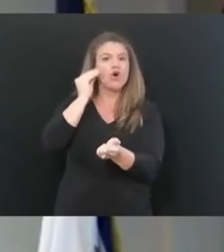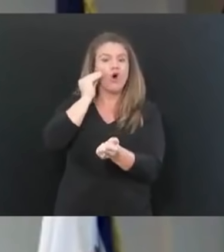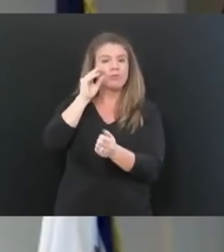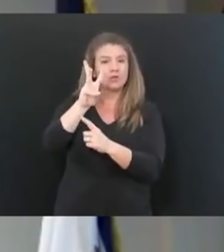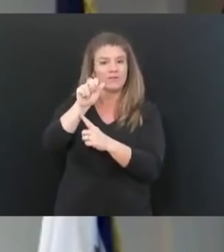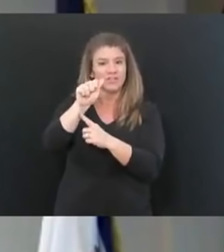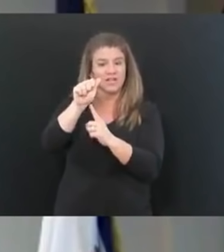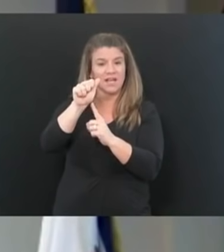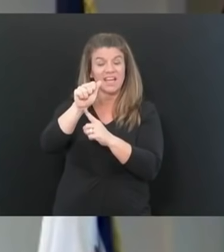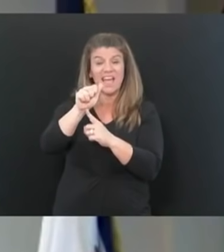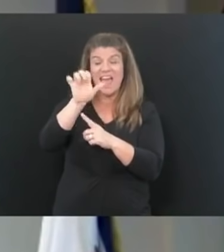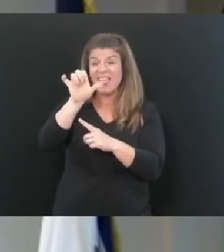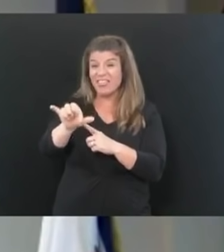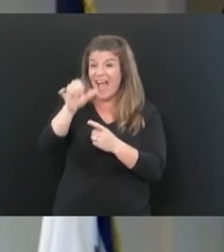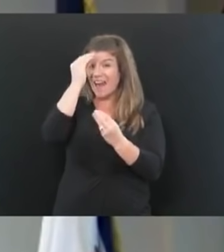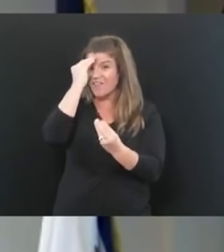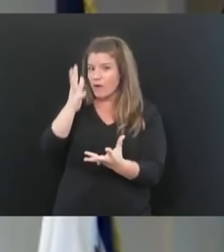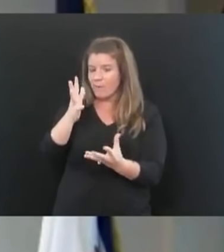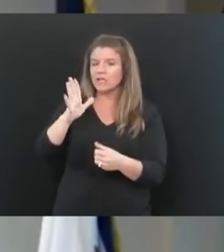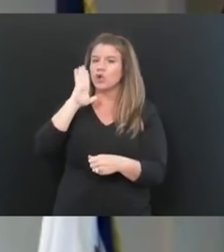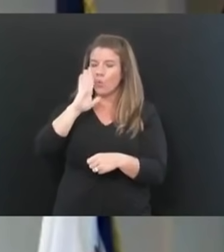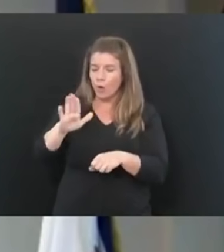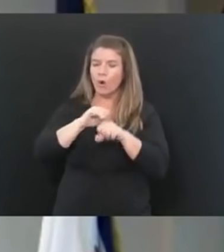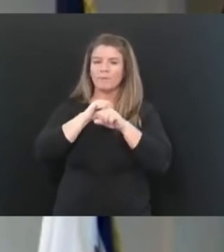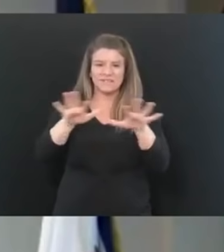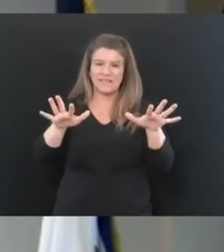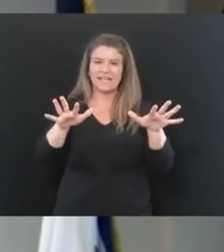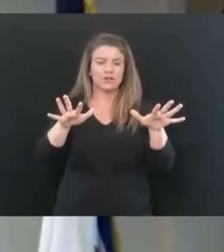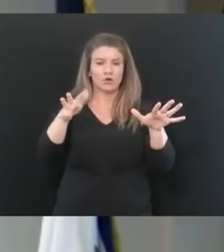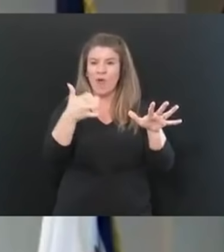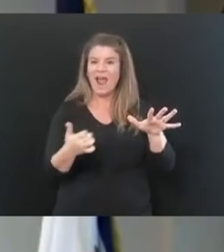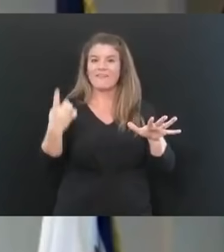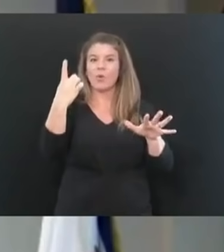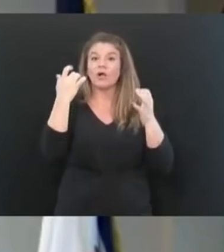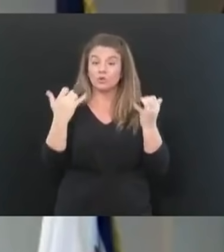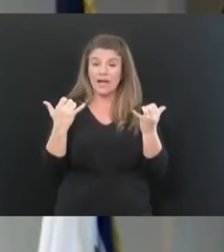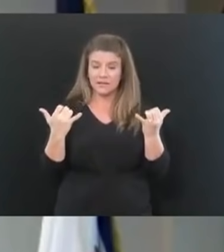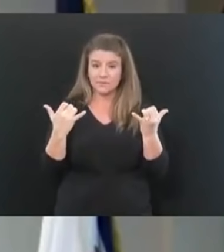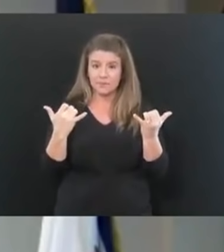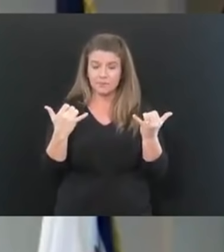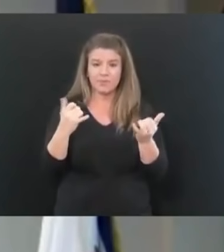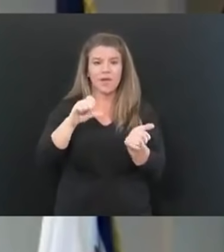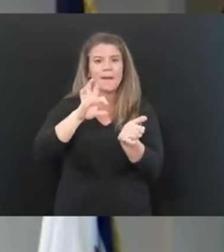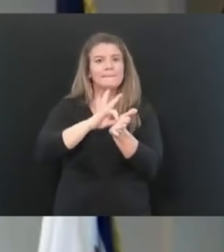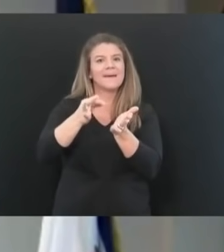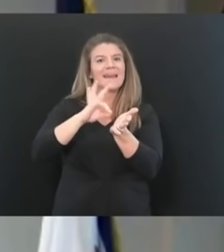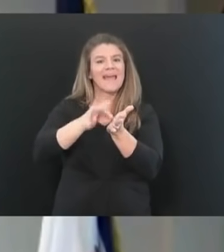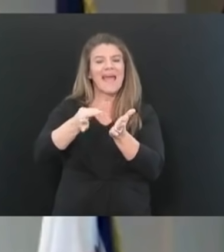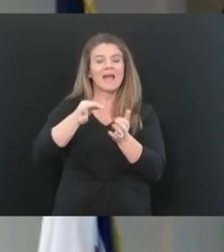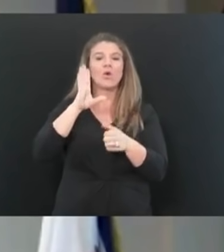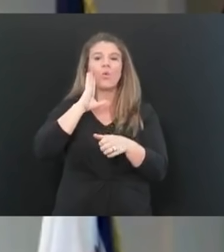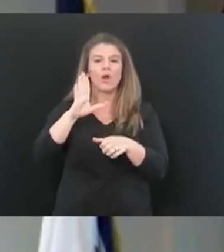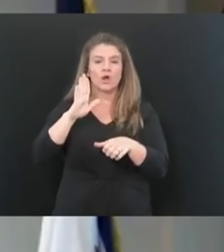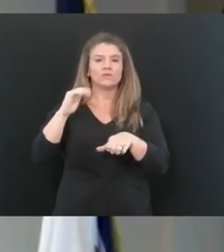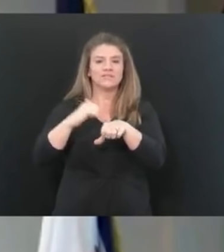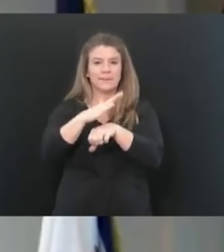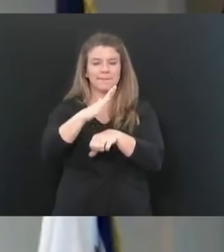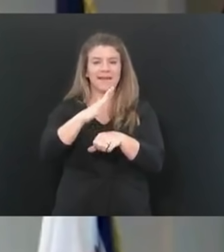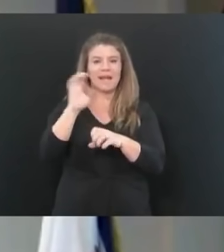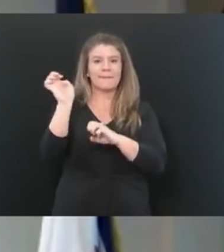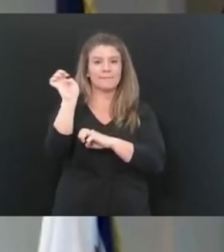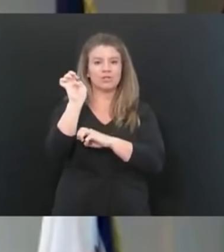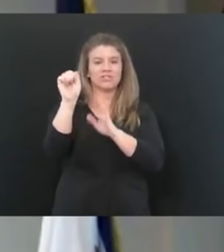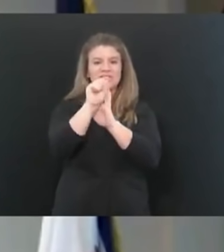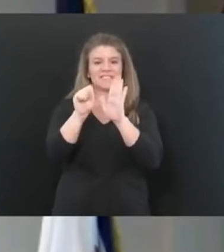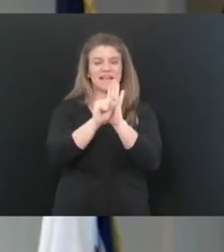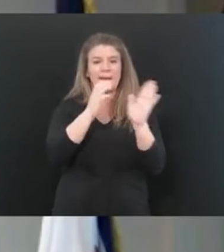Virginia. That information is being sent out to everyone today. Medicaid will submit an emergency state plan